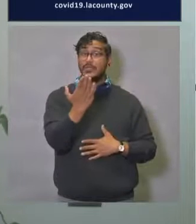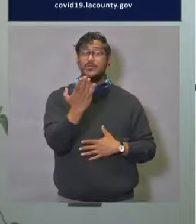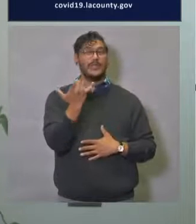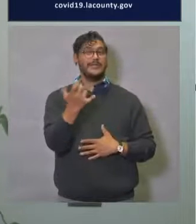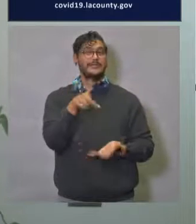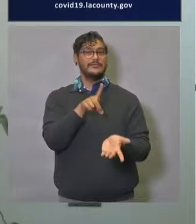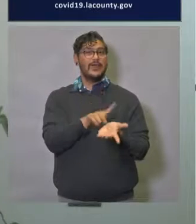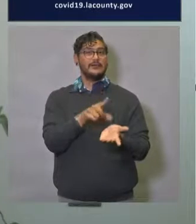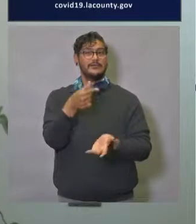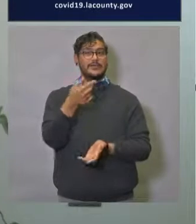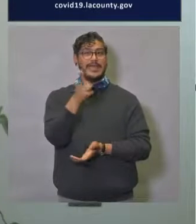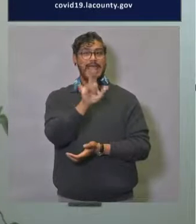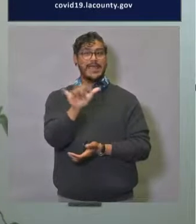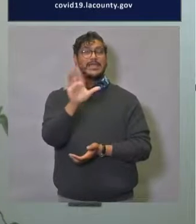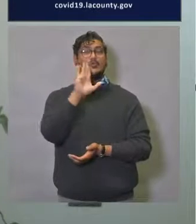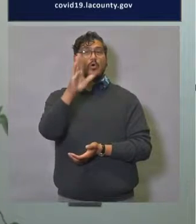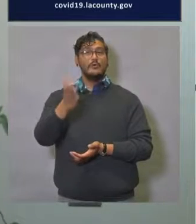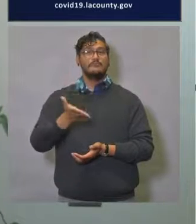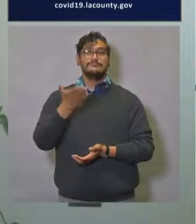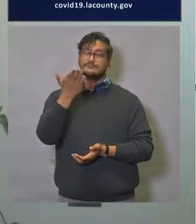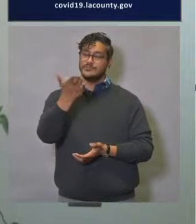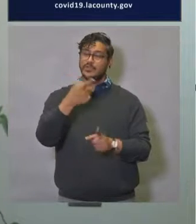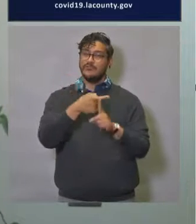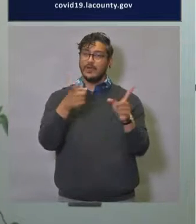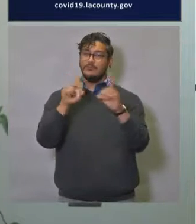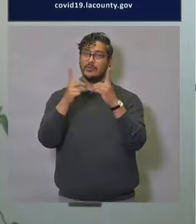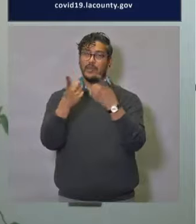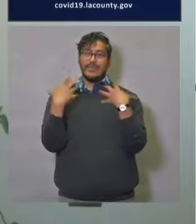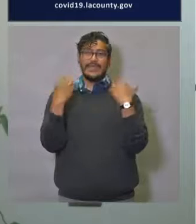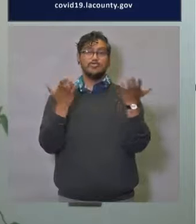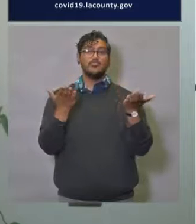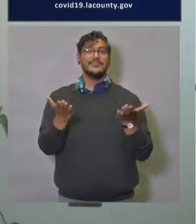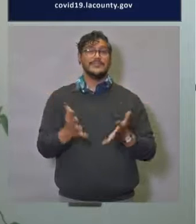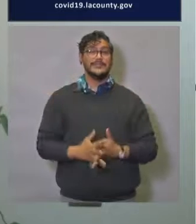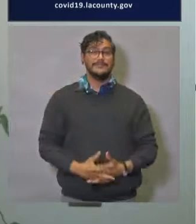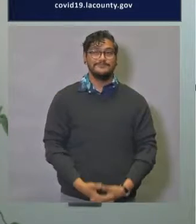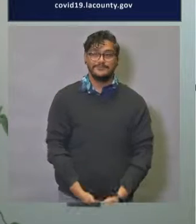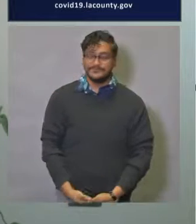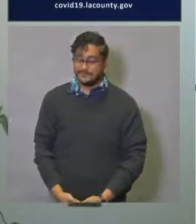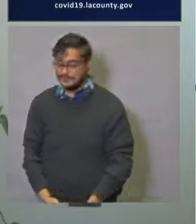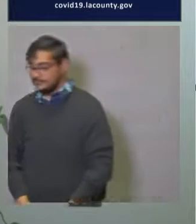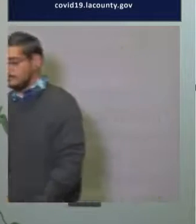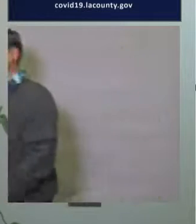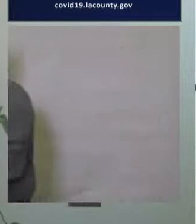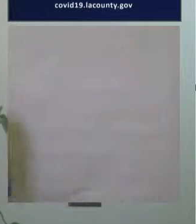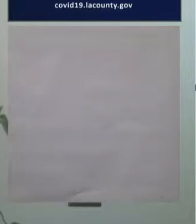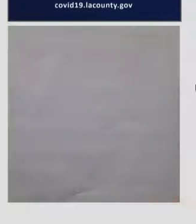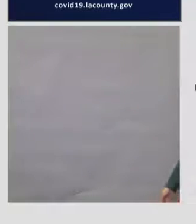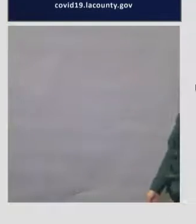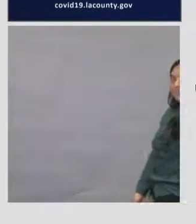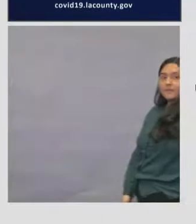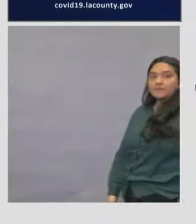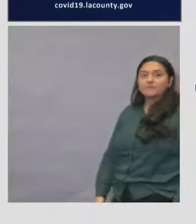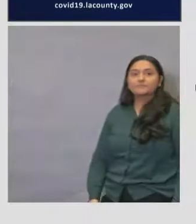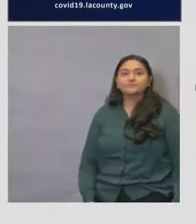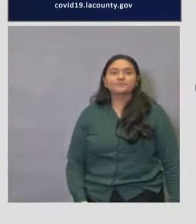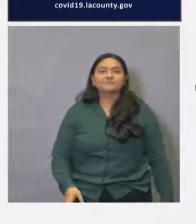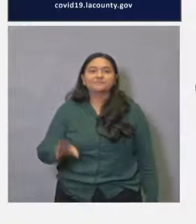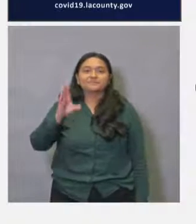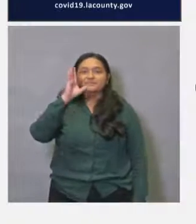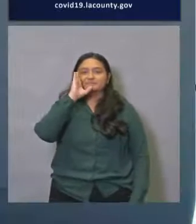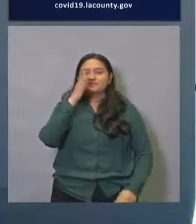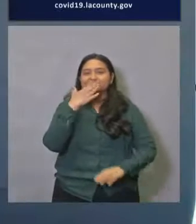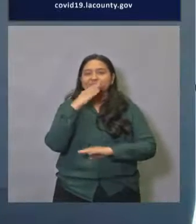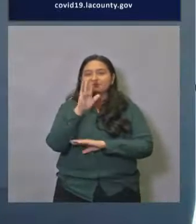Dr. Christina Galli will provide updates from the Department of Health Services. Hi, good afternoon. I'll provide very